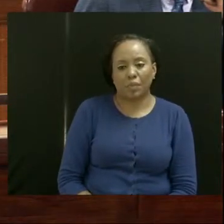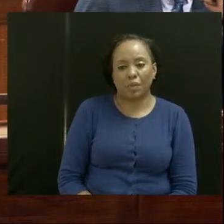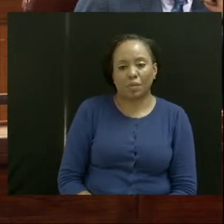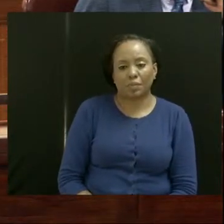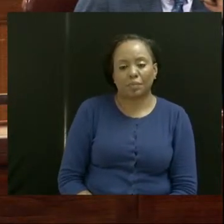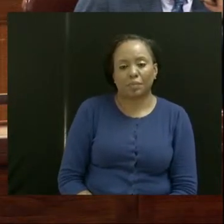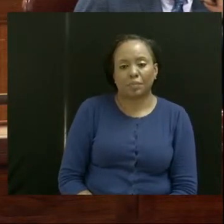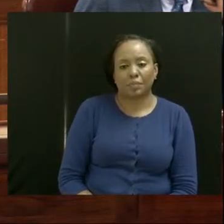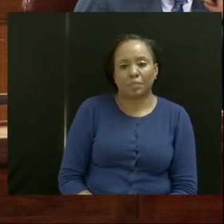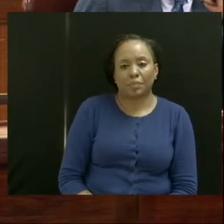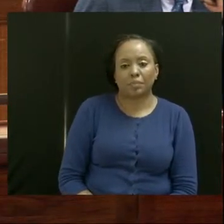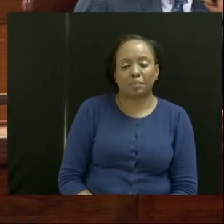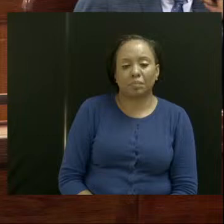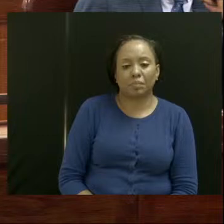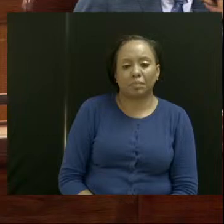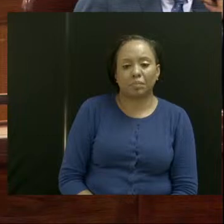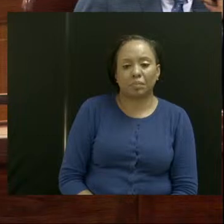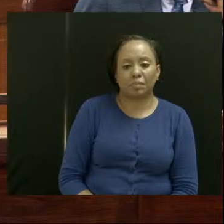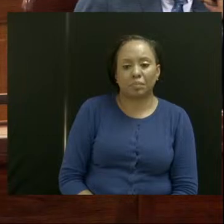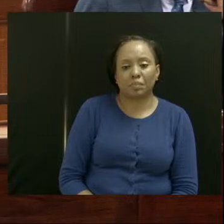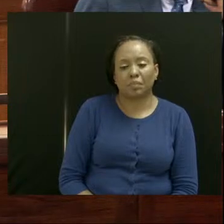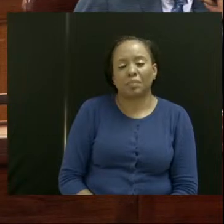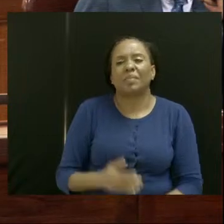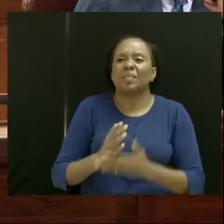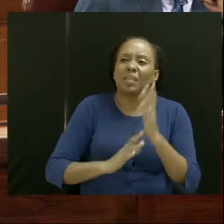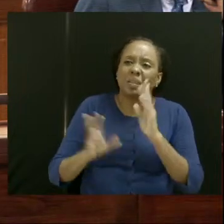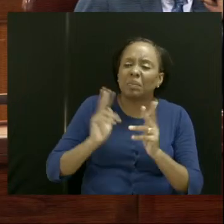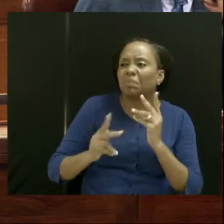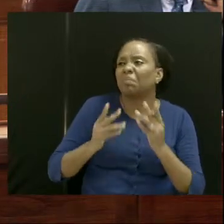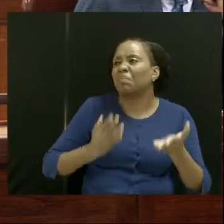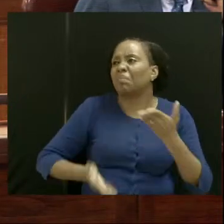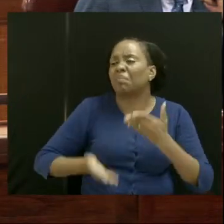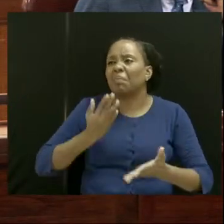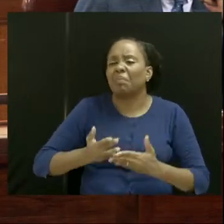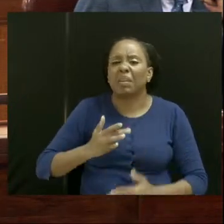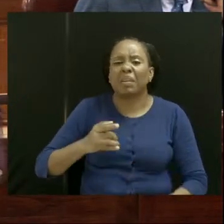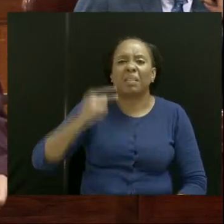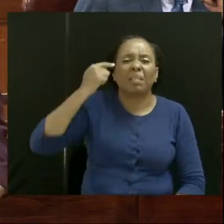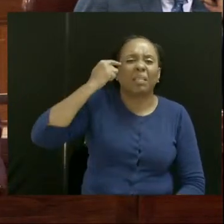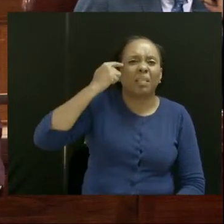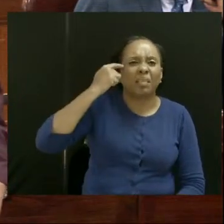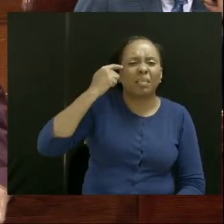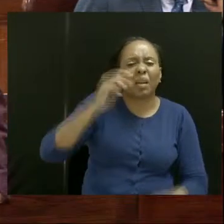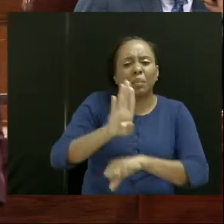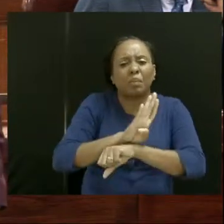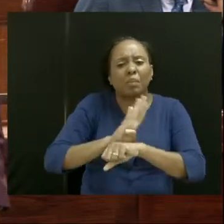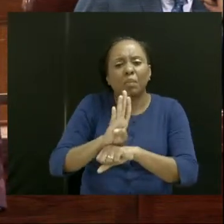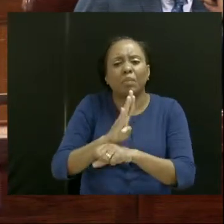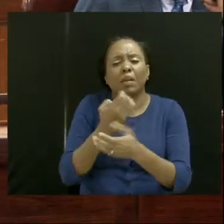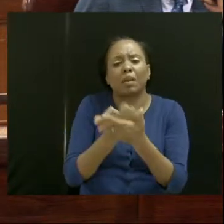are generating sluggish growth. In comparative terms,